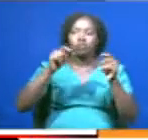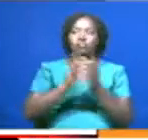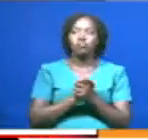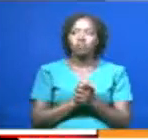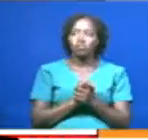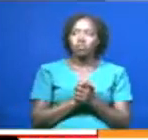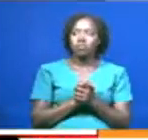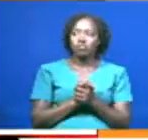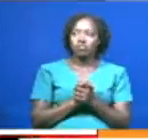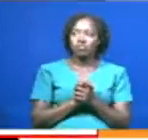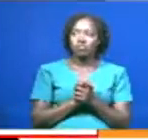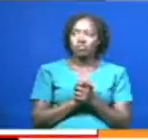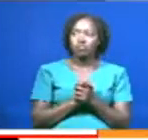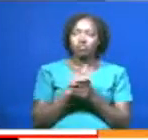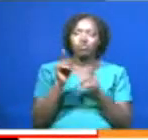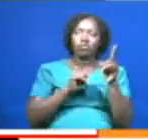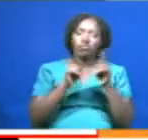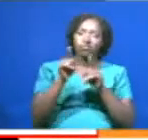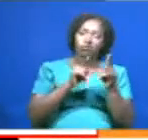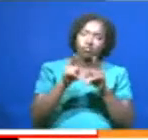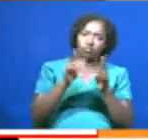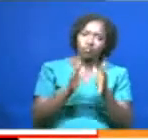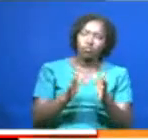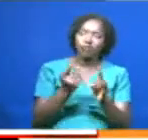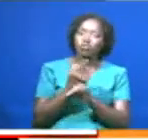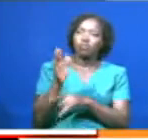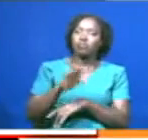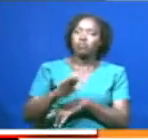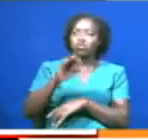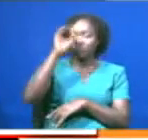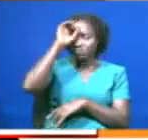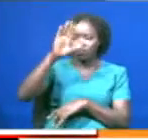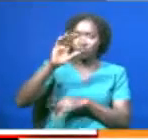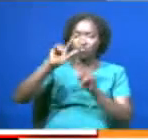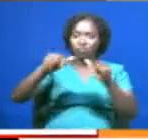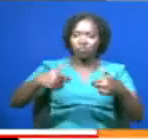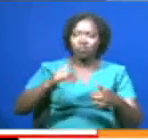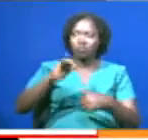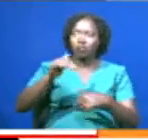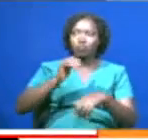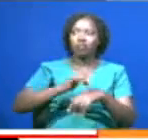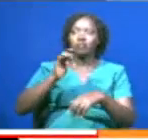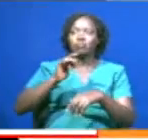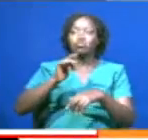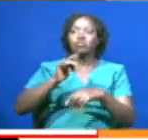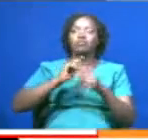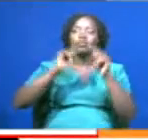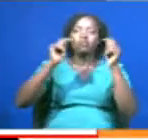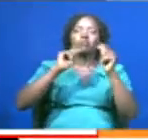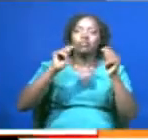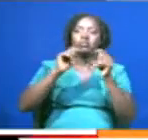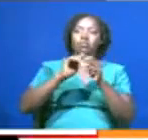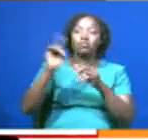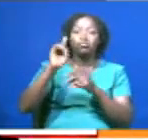Well, commuters services in various areas of Kiambu County, including Limuru Town, have been affected by the ongoing protest in Nairobi